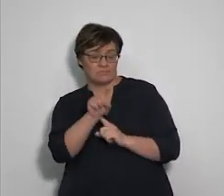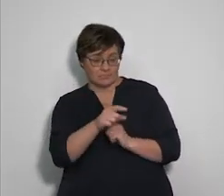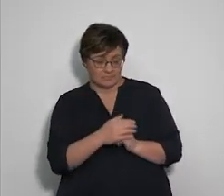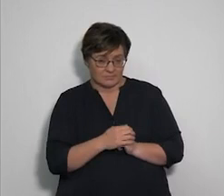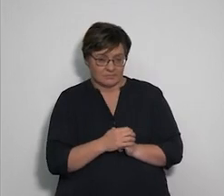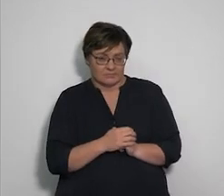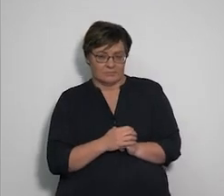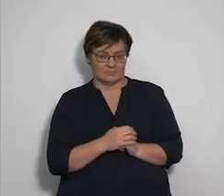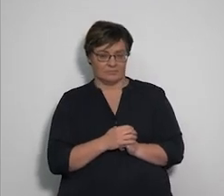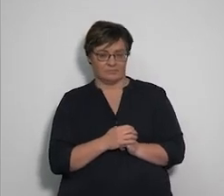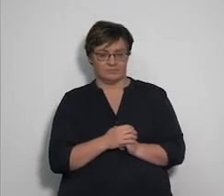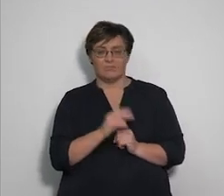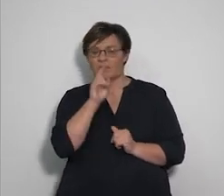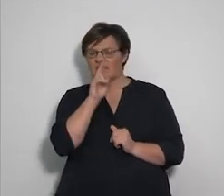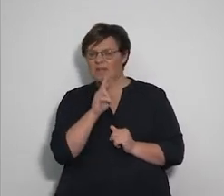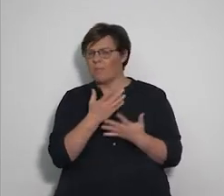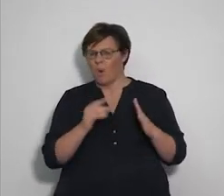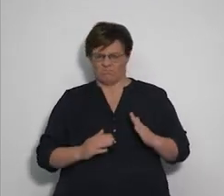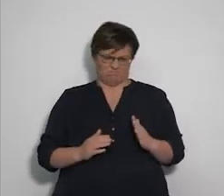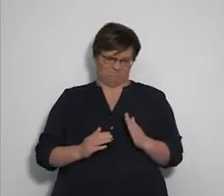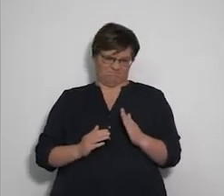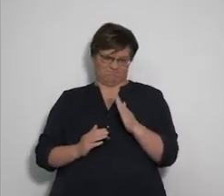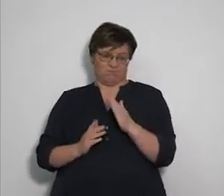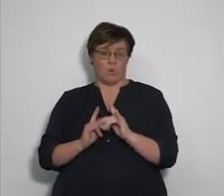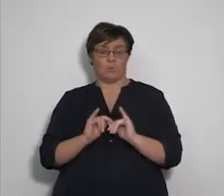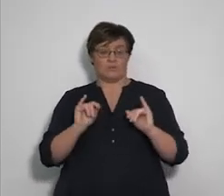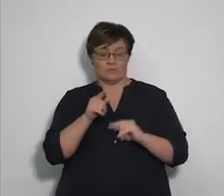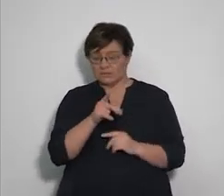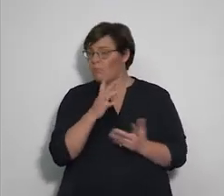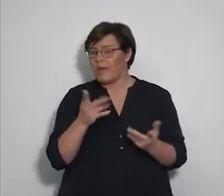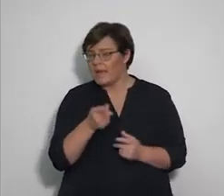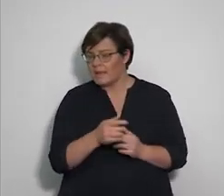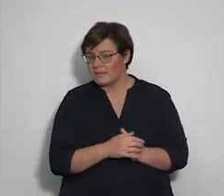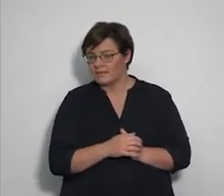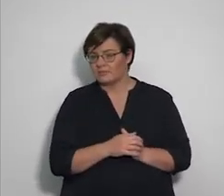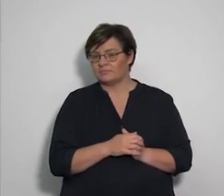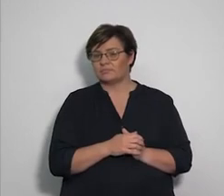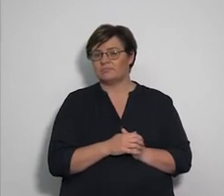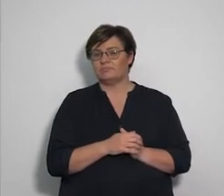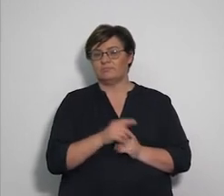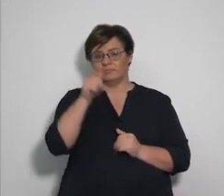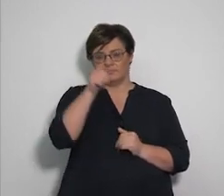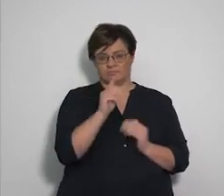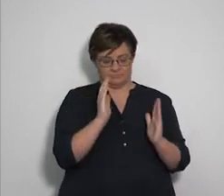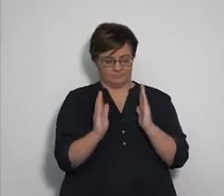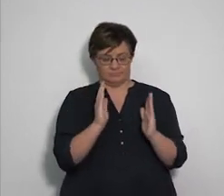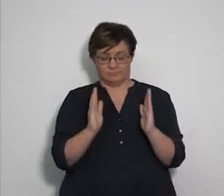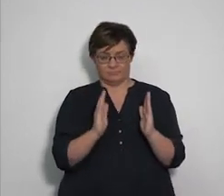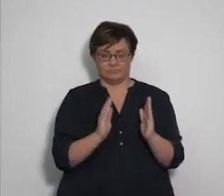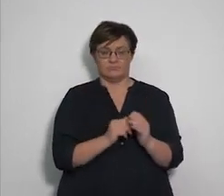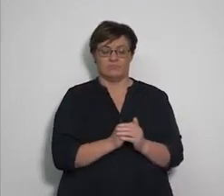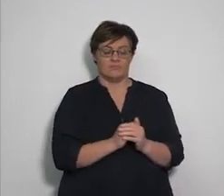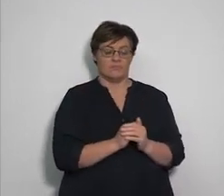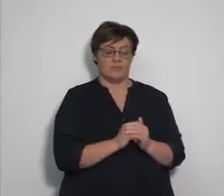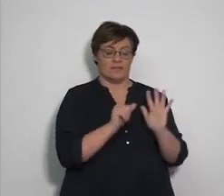of our line. So let's see, where was our slope of the line the steepest? And we're